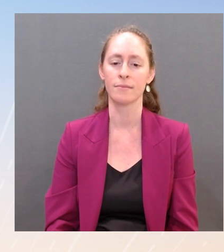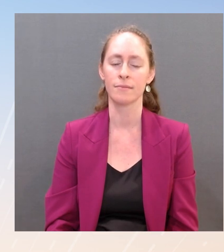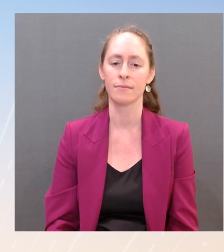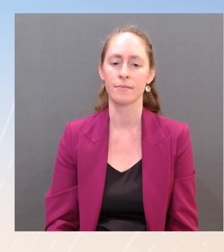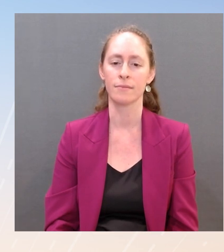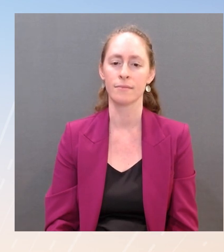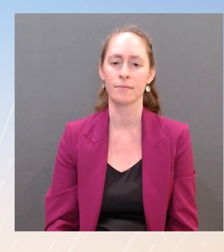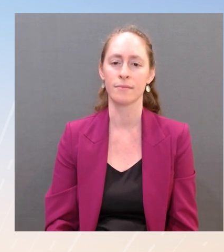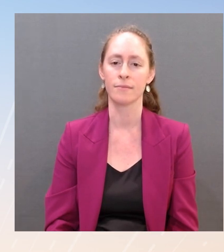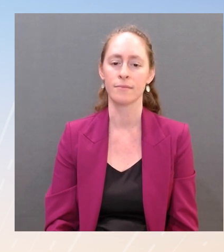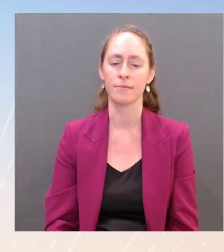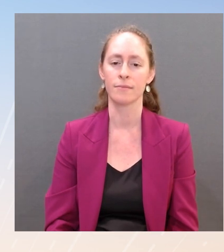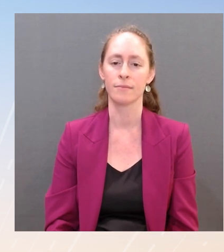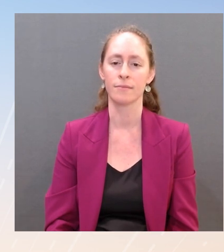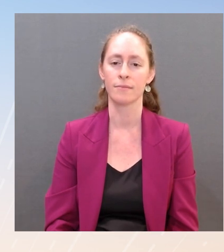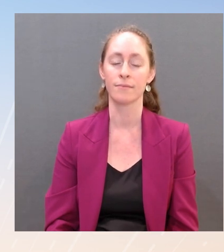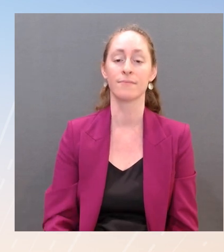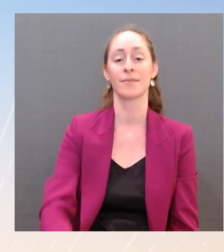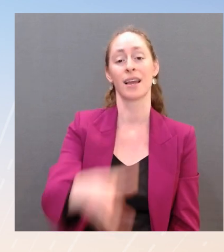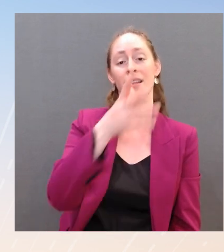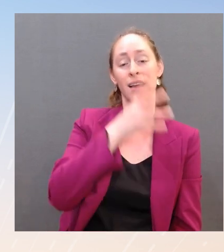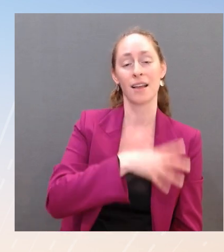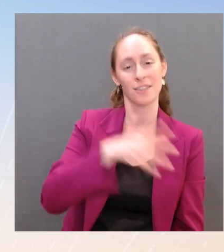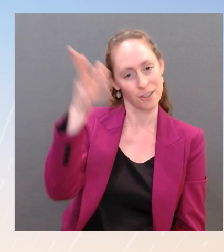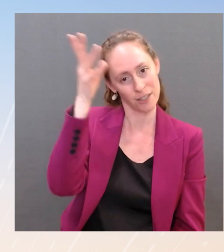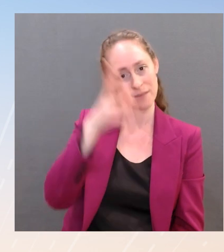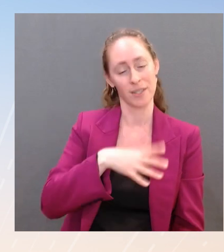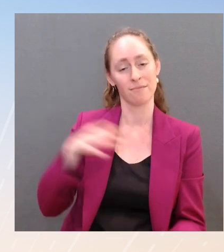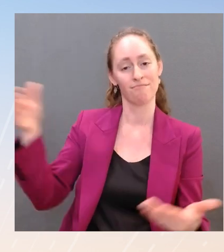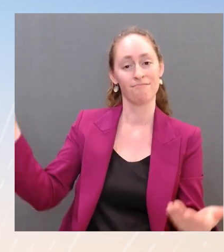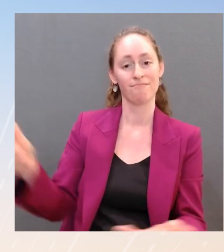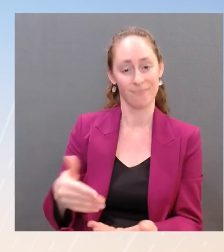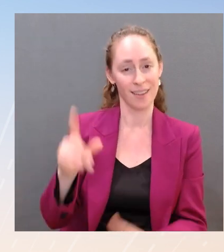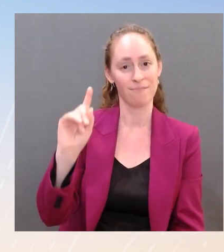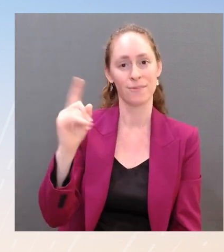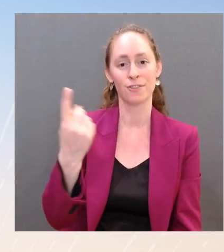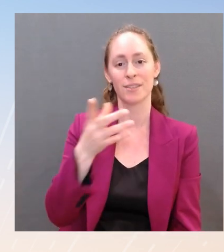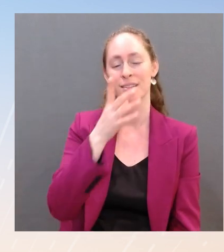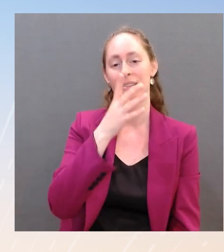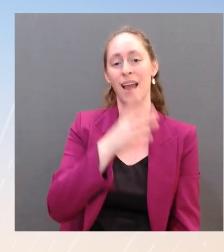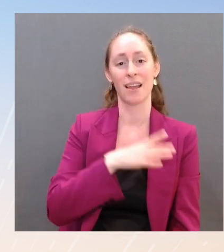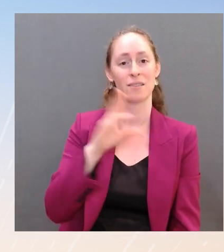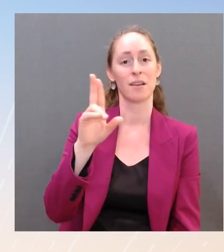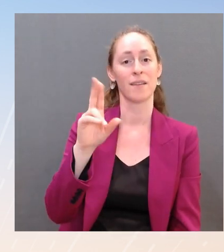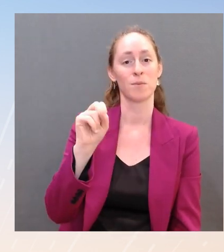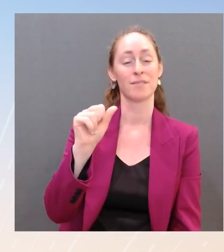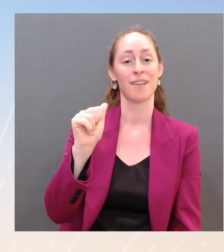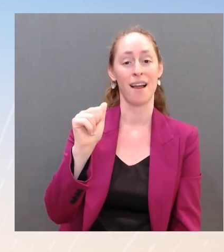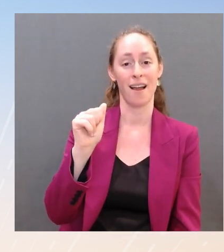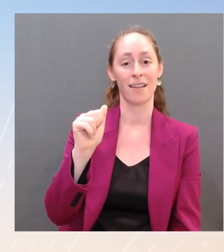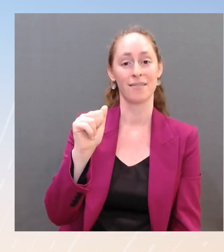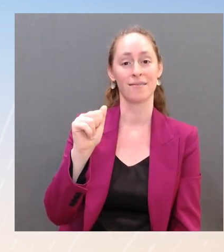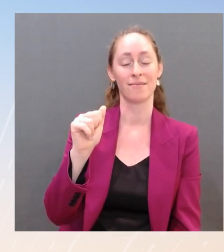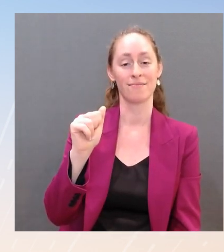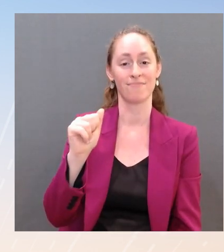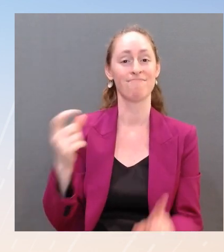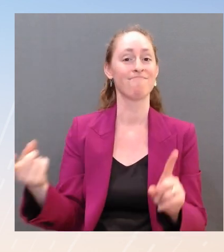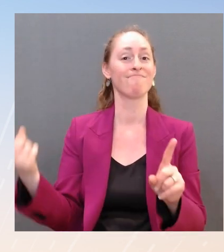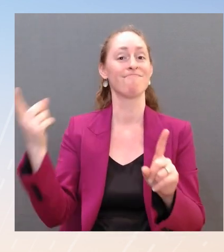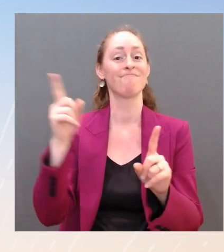Ladies and gentlemen, please welcome the First Lady of the United States, accompanied by the U.S. Surgeon